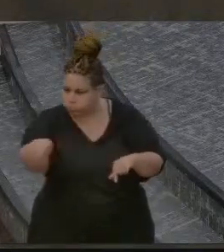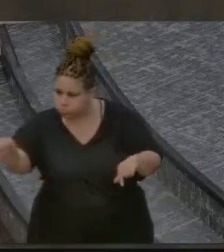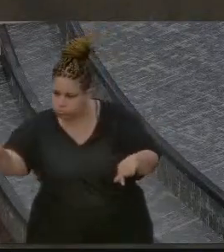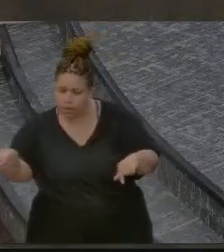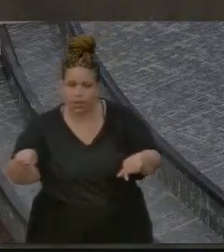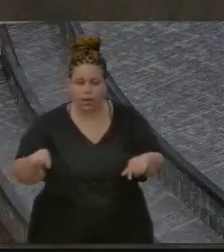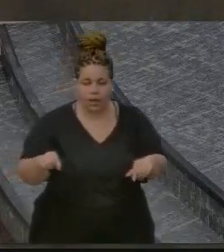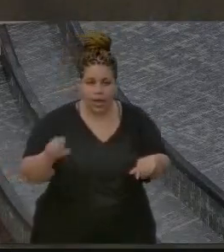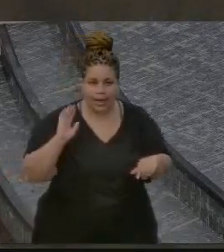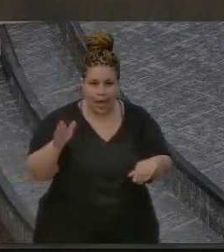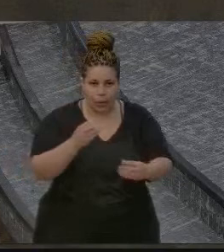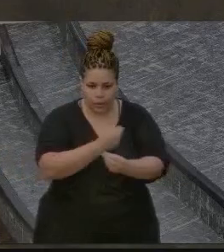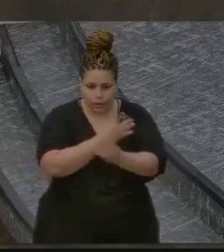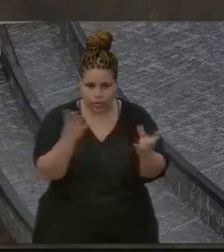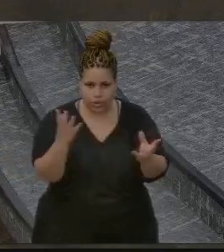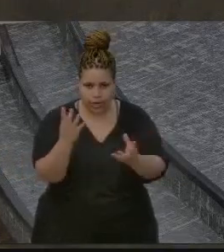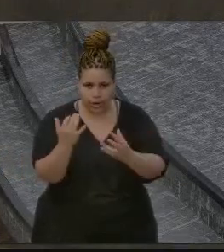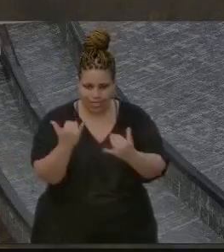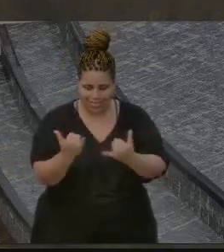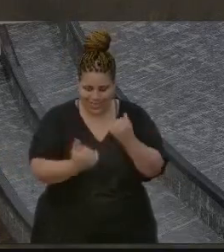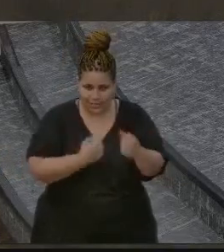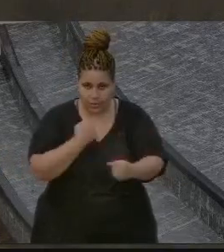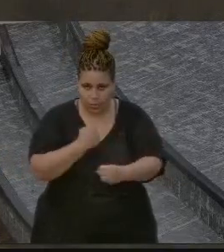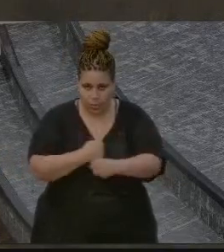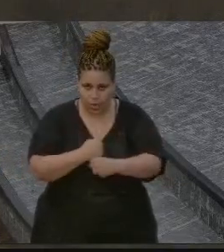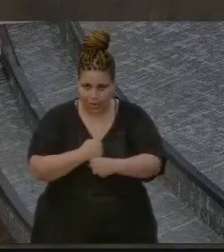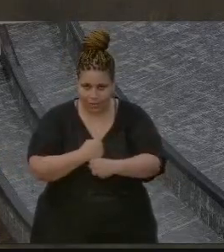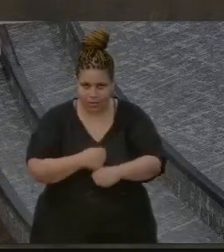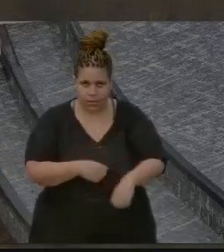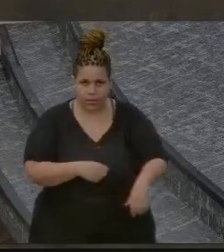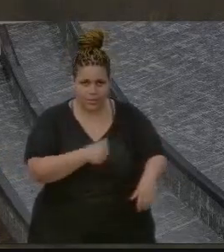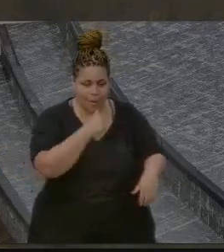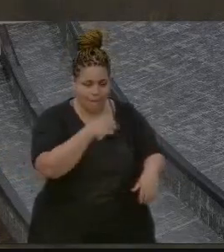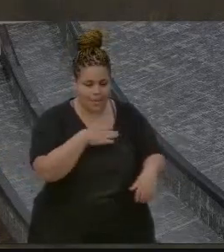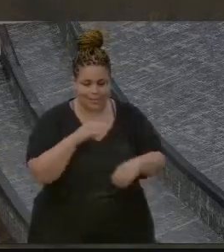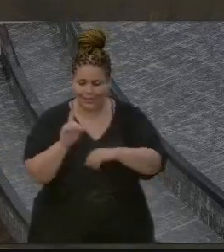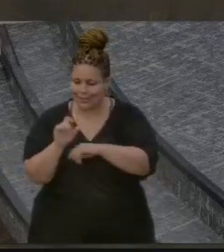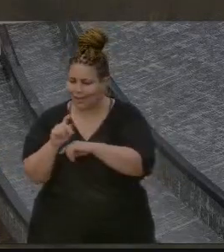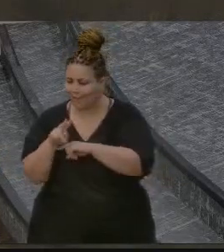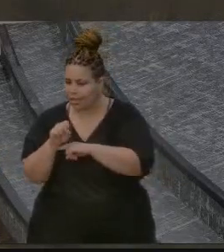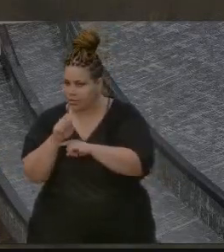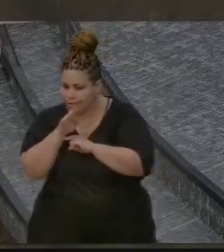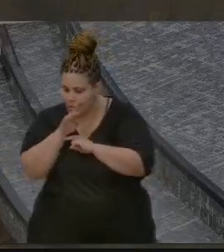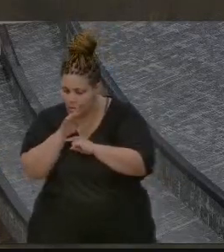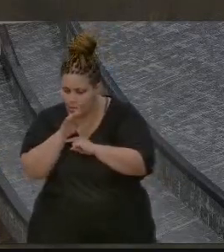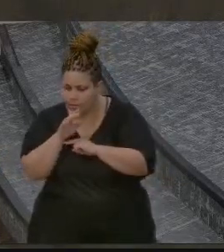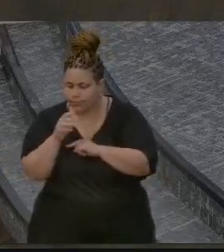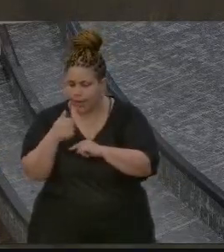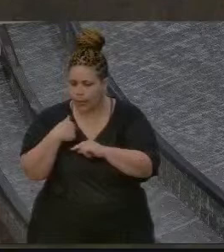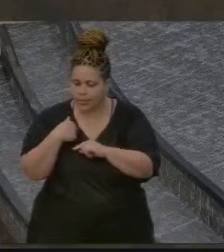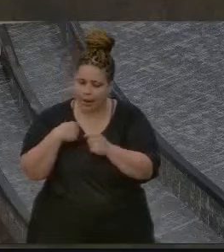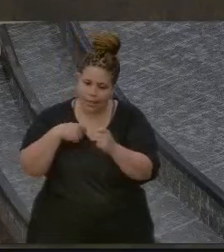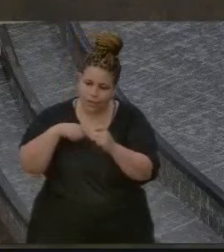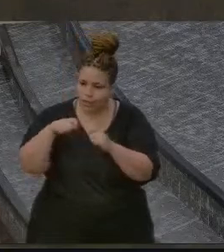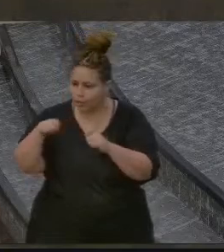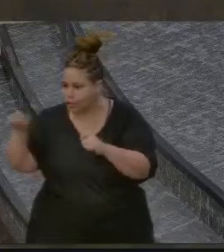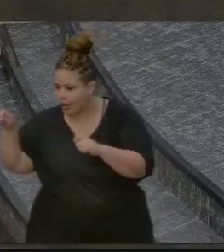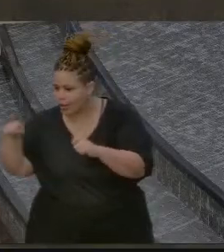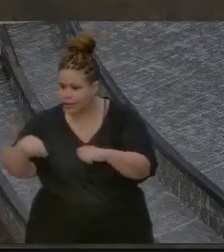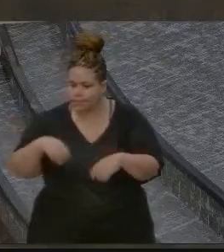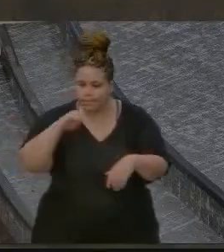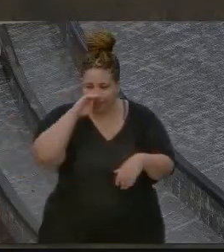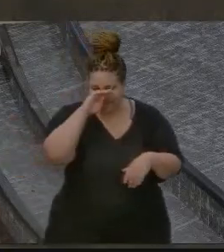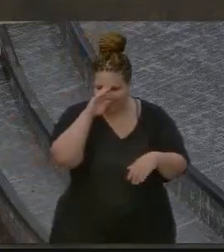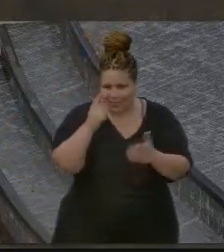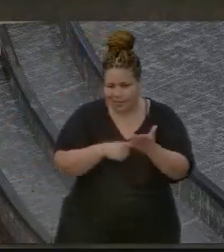update. So I wasn't keeping a tally like I sometimes do. Do we know exactly how many tasks